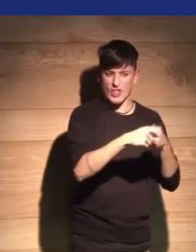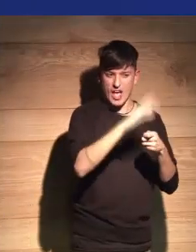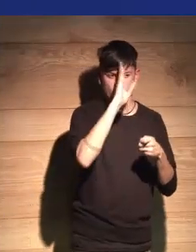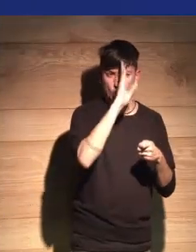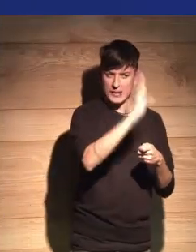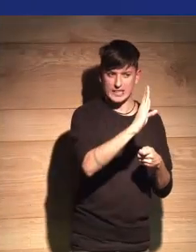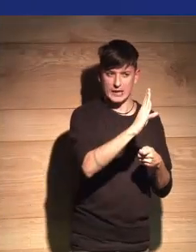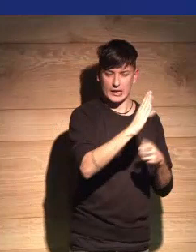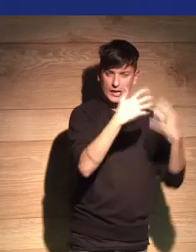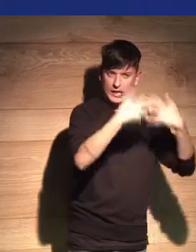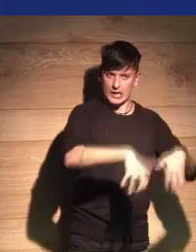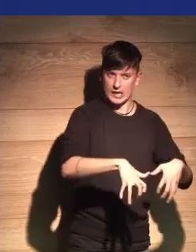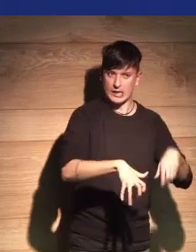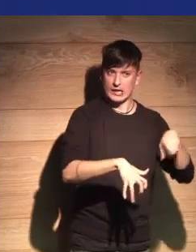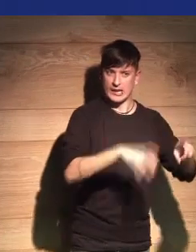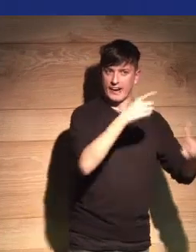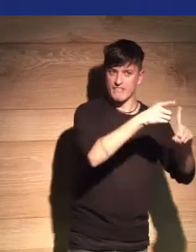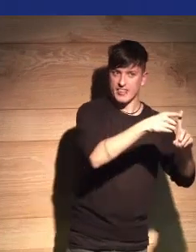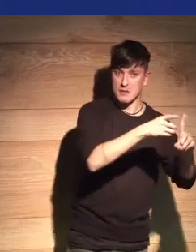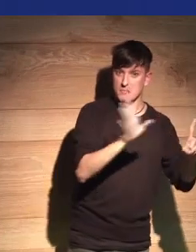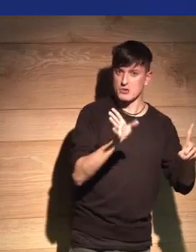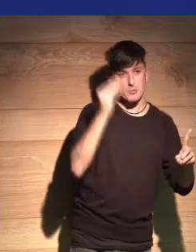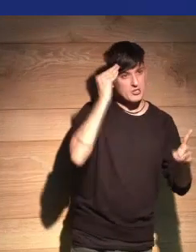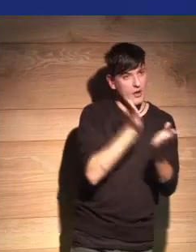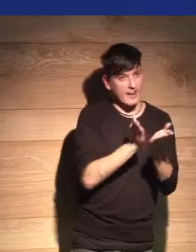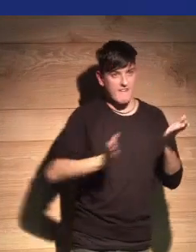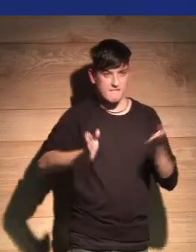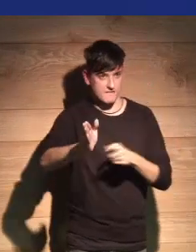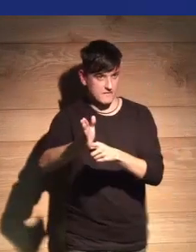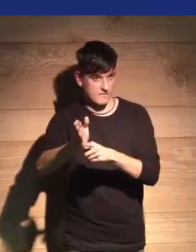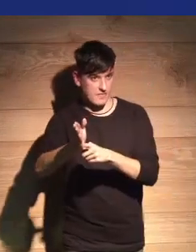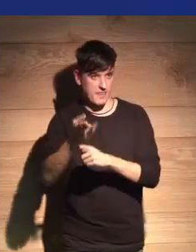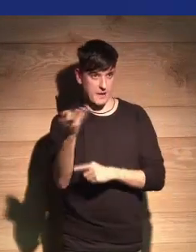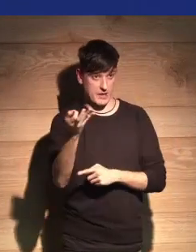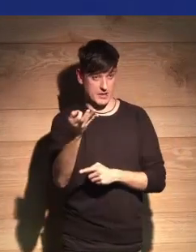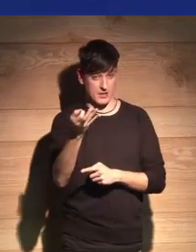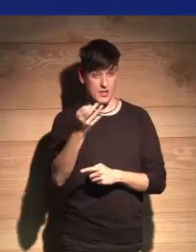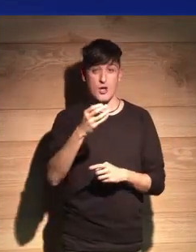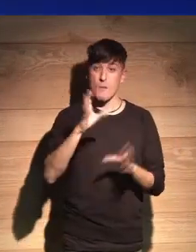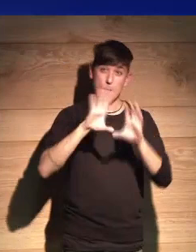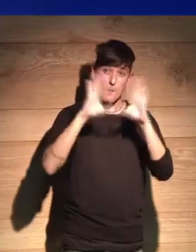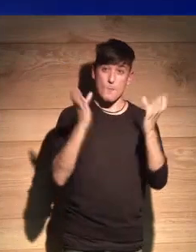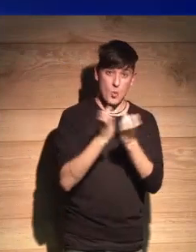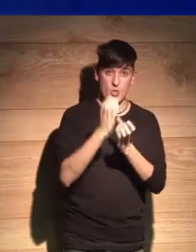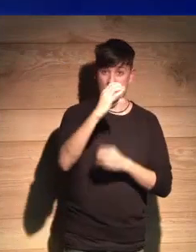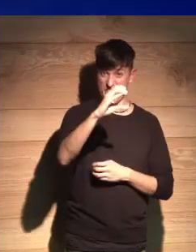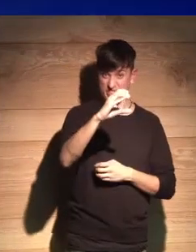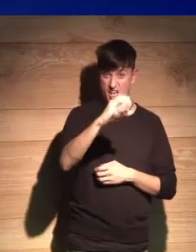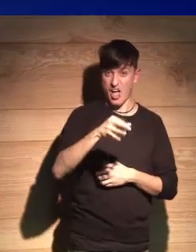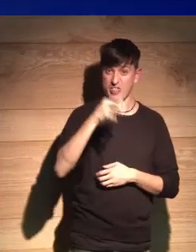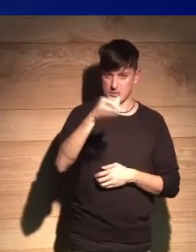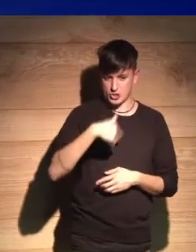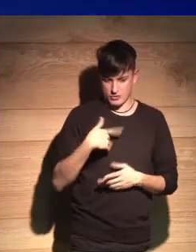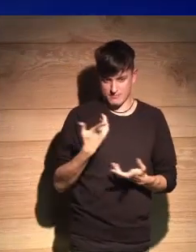alternative to these girls and not just those of society and the media. As